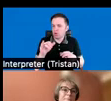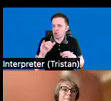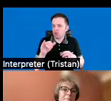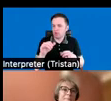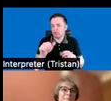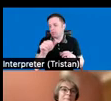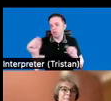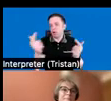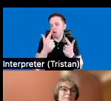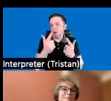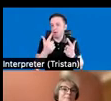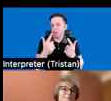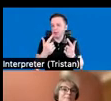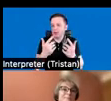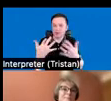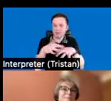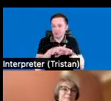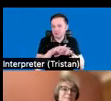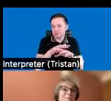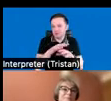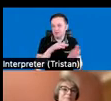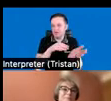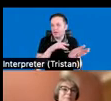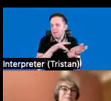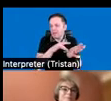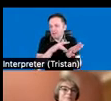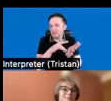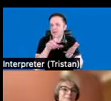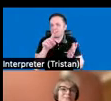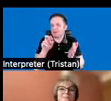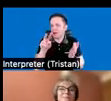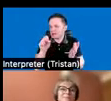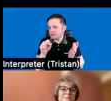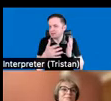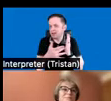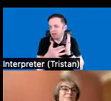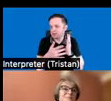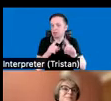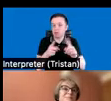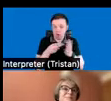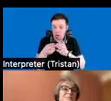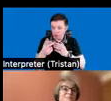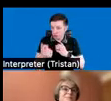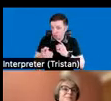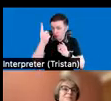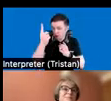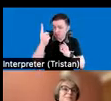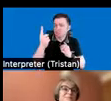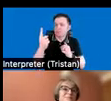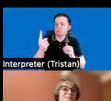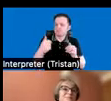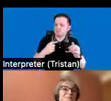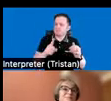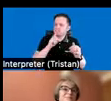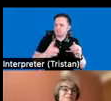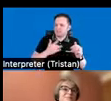obvious convergence of medical technologies and medical devices. And to be honest, the one thing that I really think